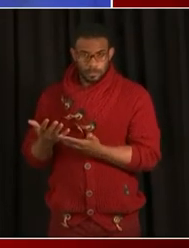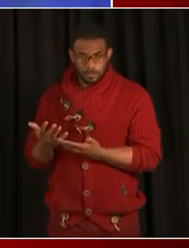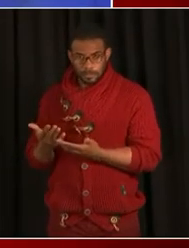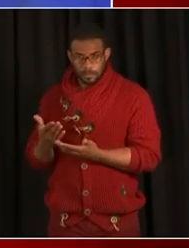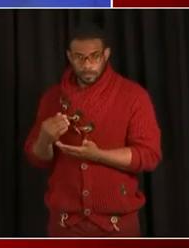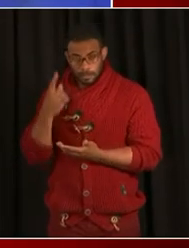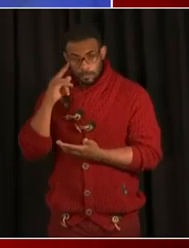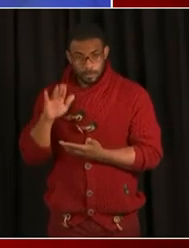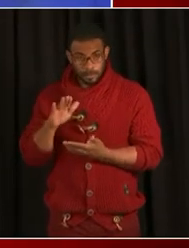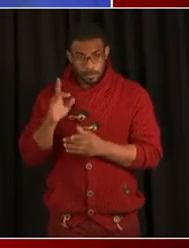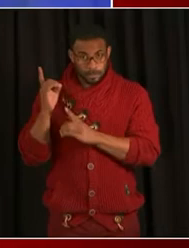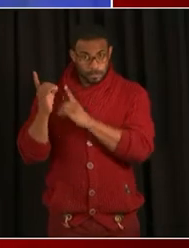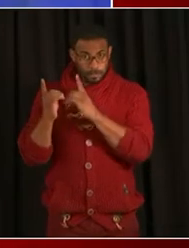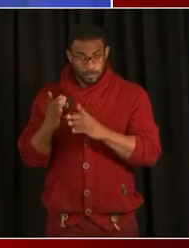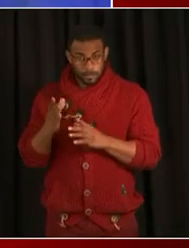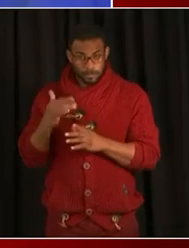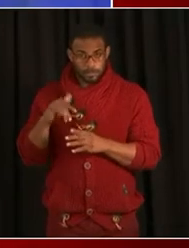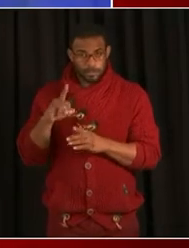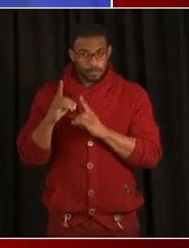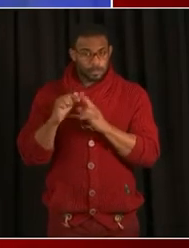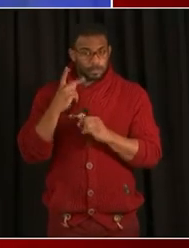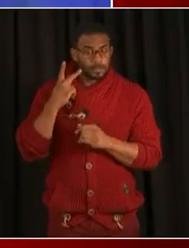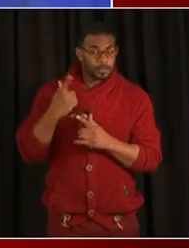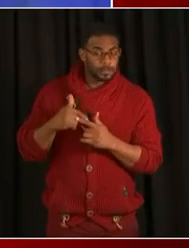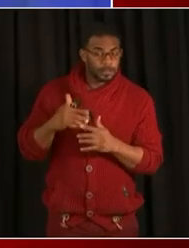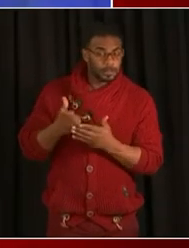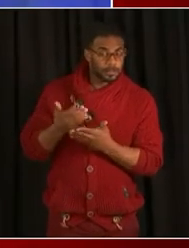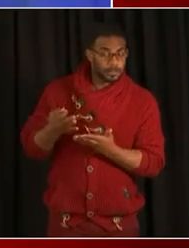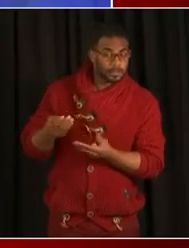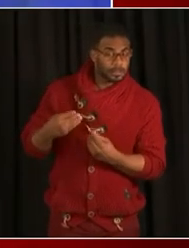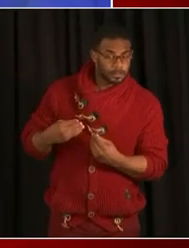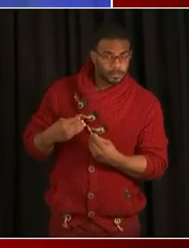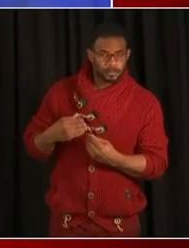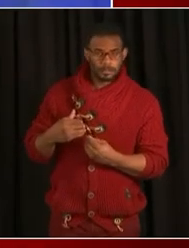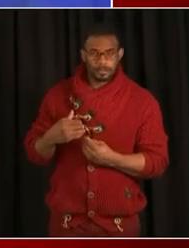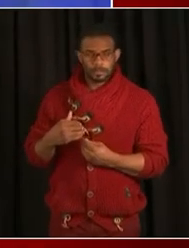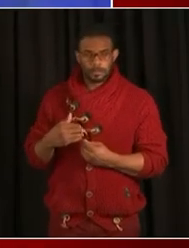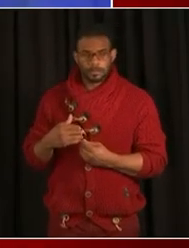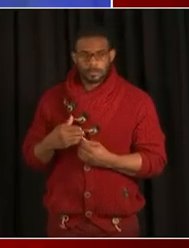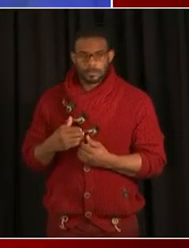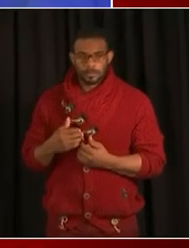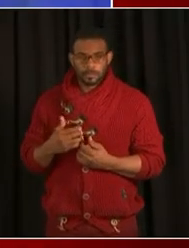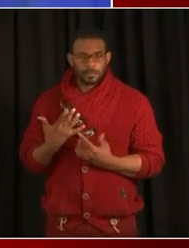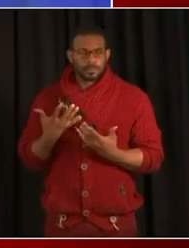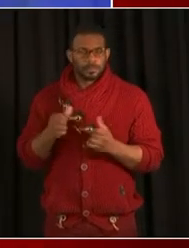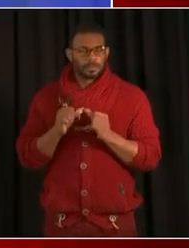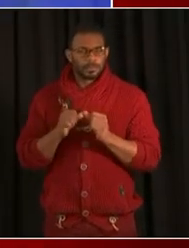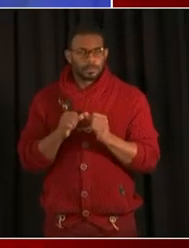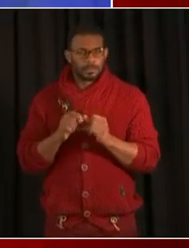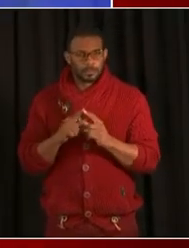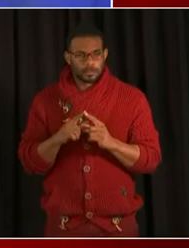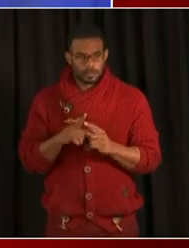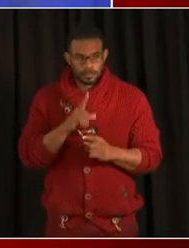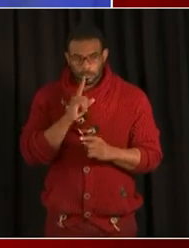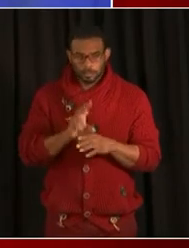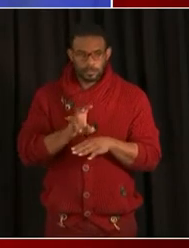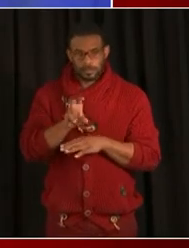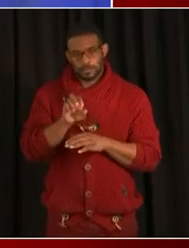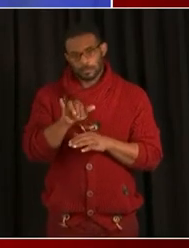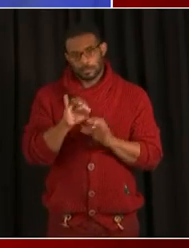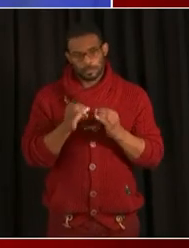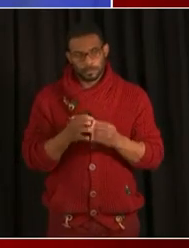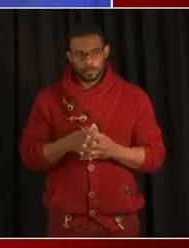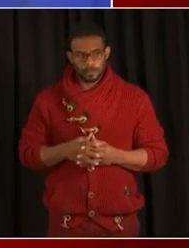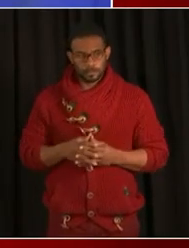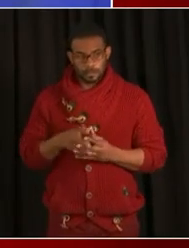existence and for their donors, so the donors can see that they're getting something for it and want to continue to be invested